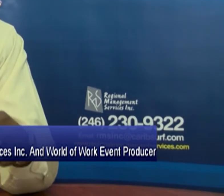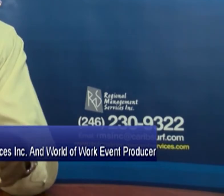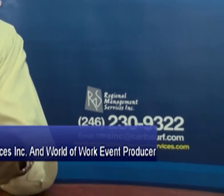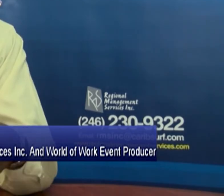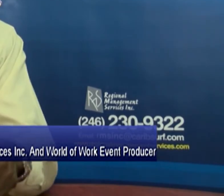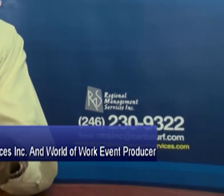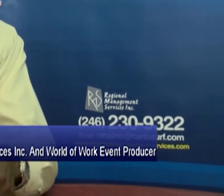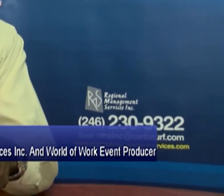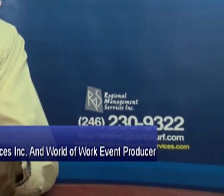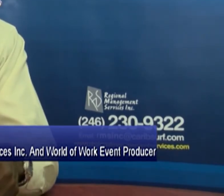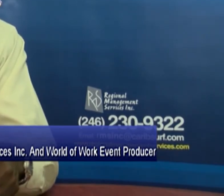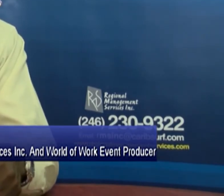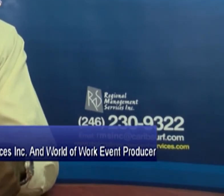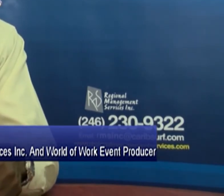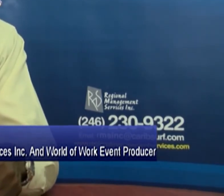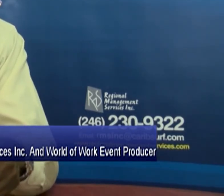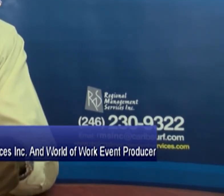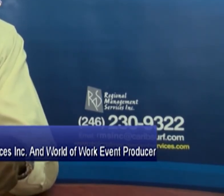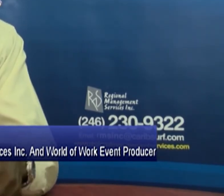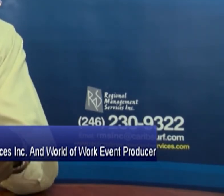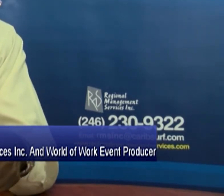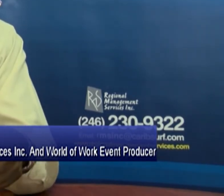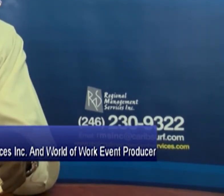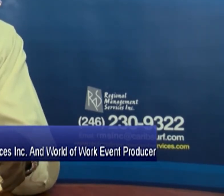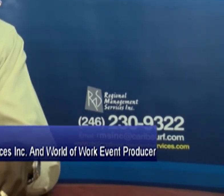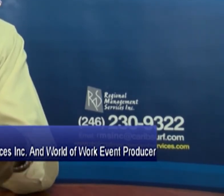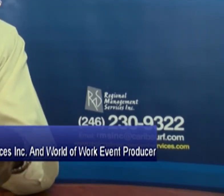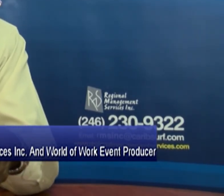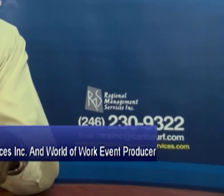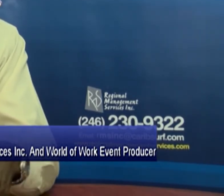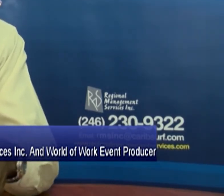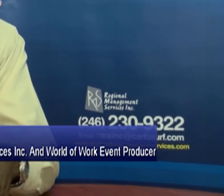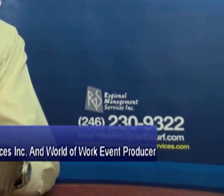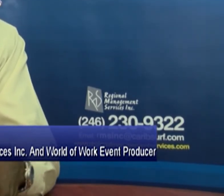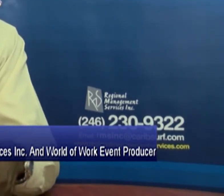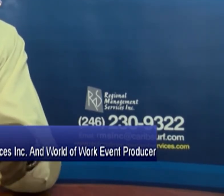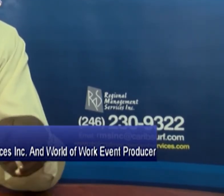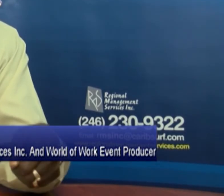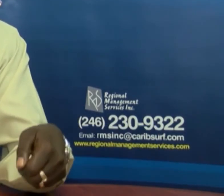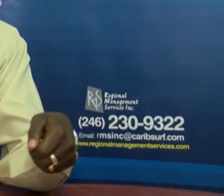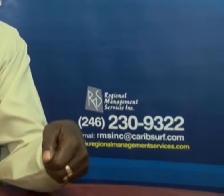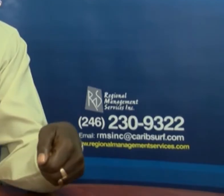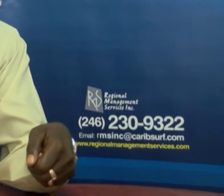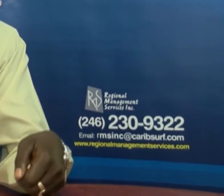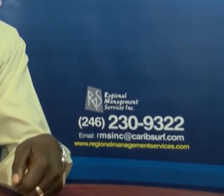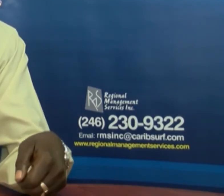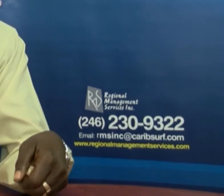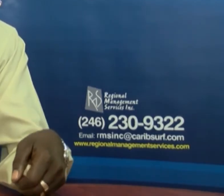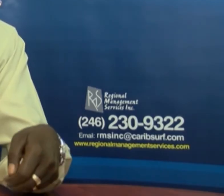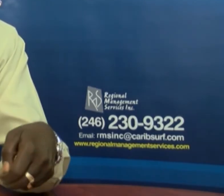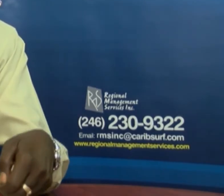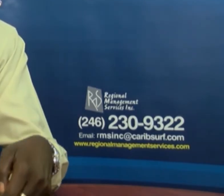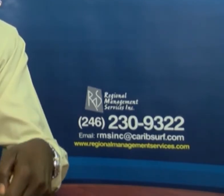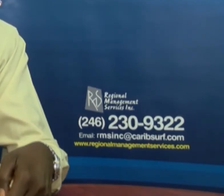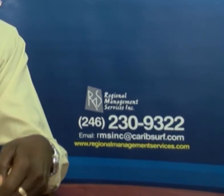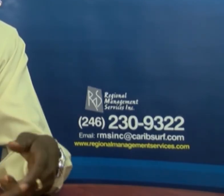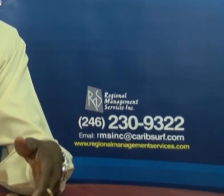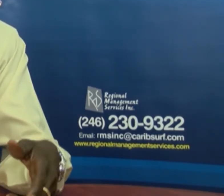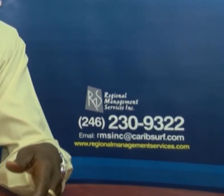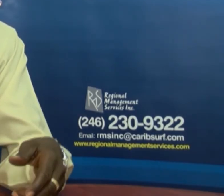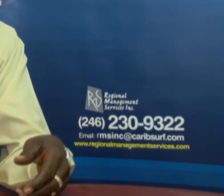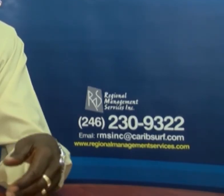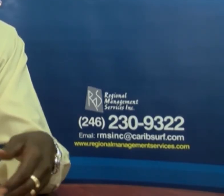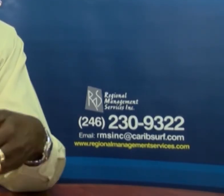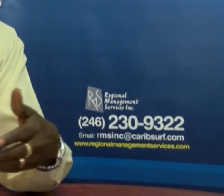offering job attachments, because if we can get some job attachments to give these students the experience to